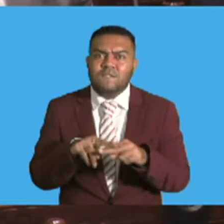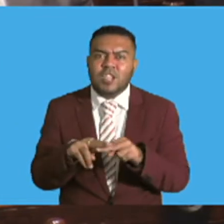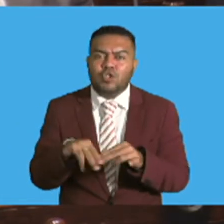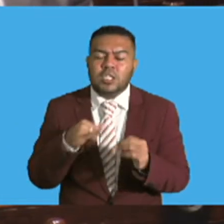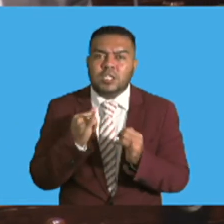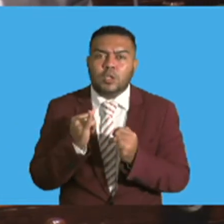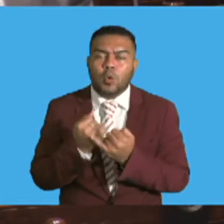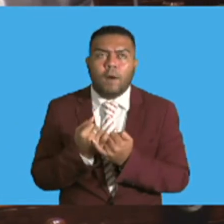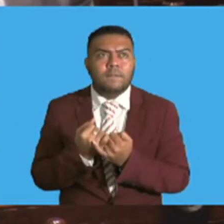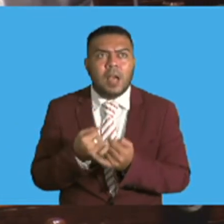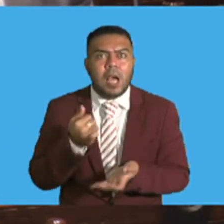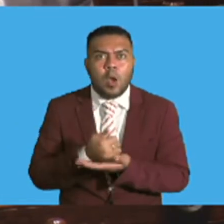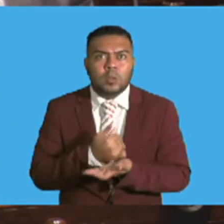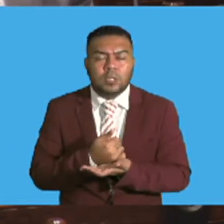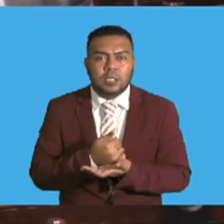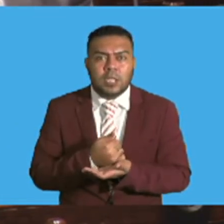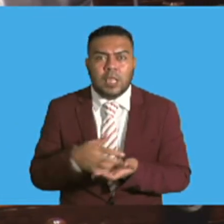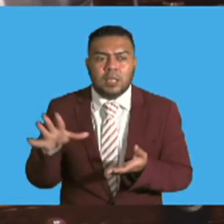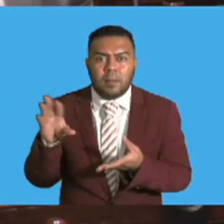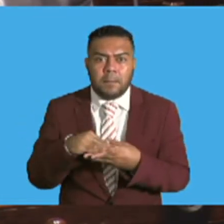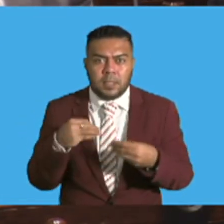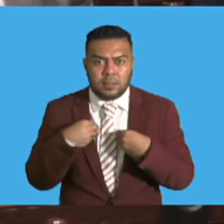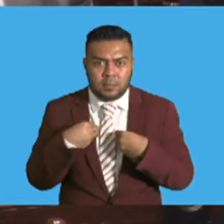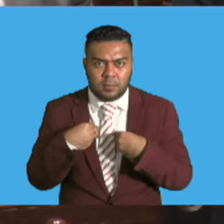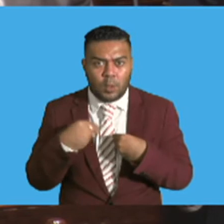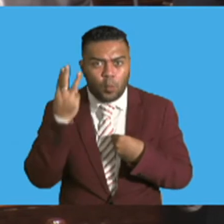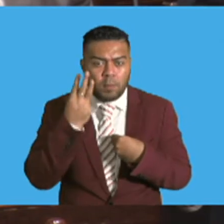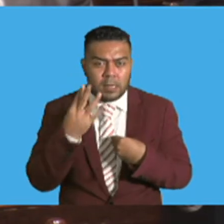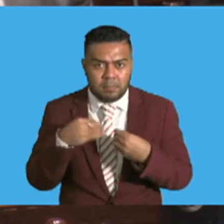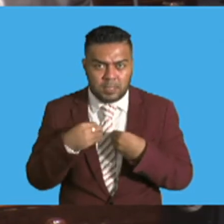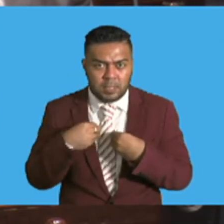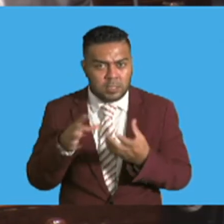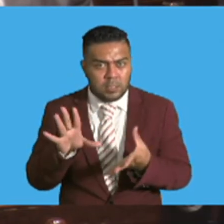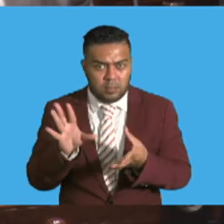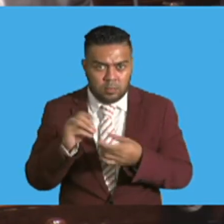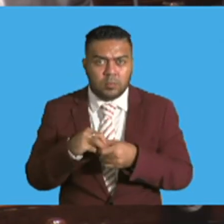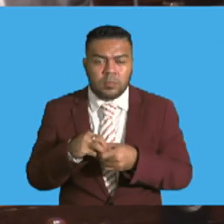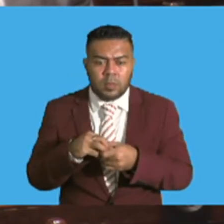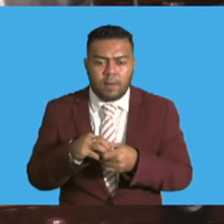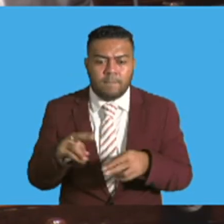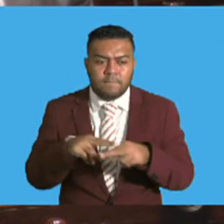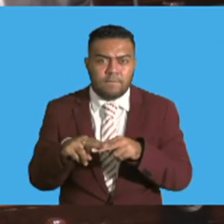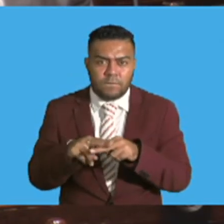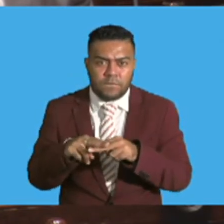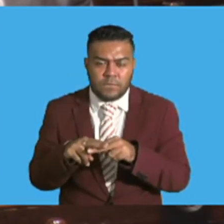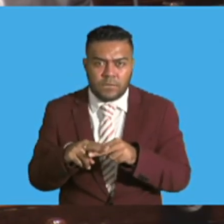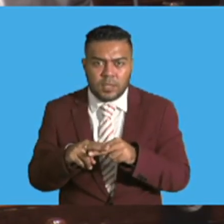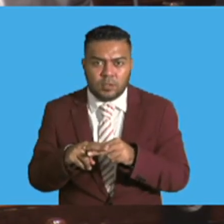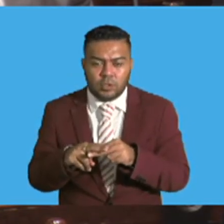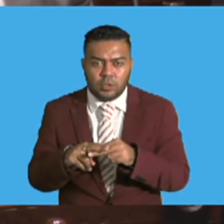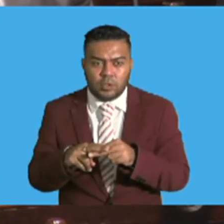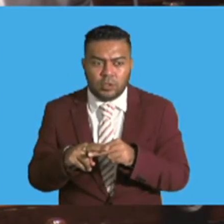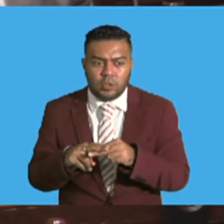of Accountants responded, the Fiji Chamber of Commerce responded, the Women in Business responded, the Fiji Commerce